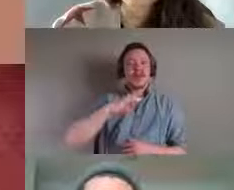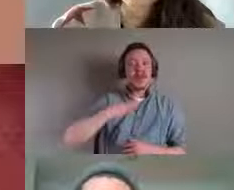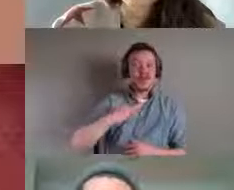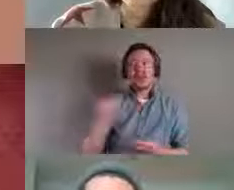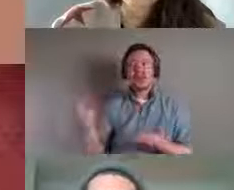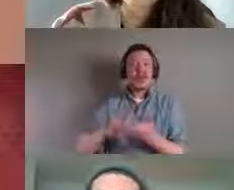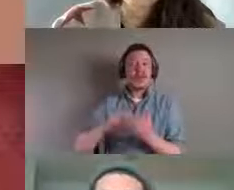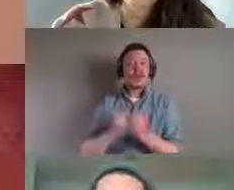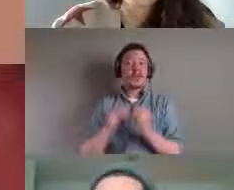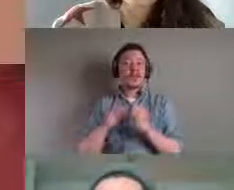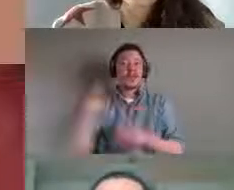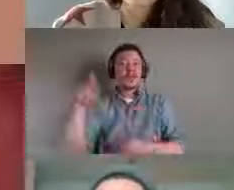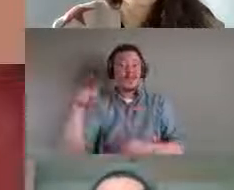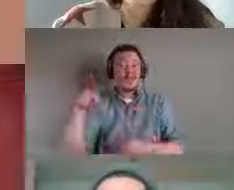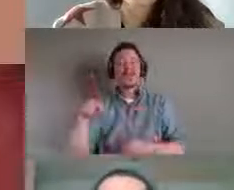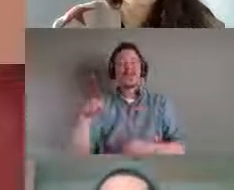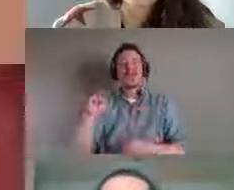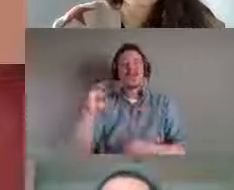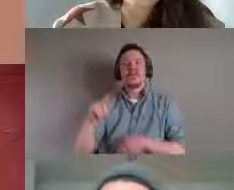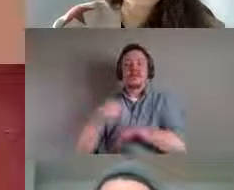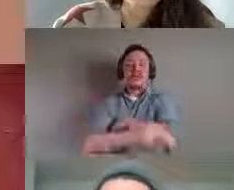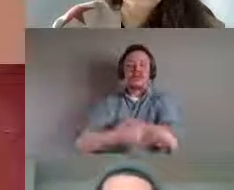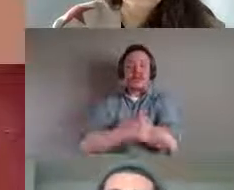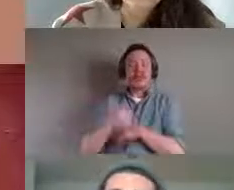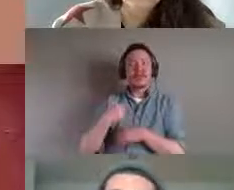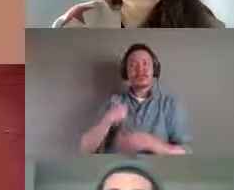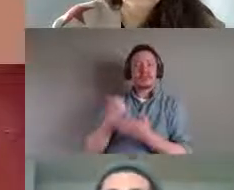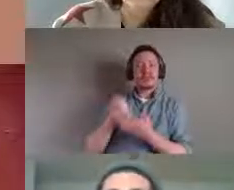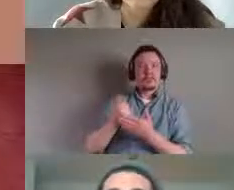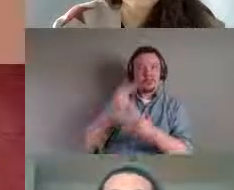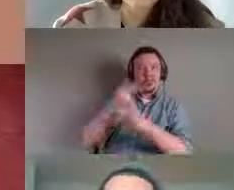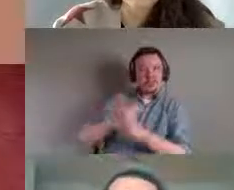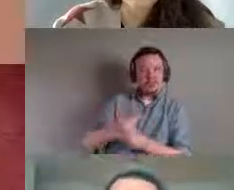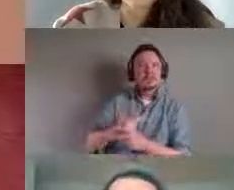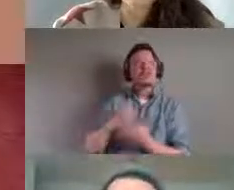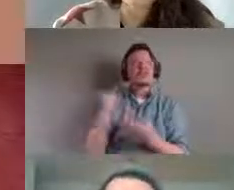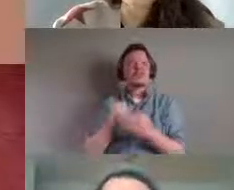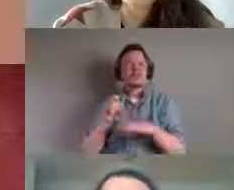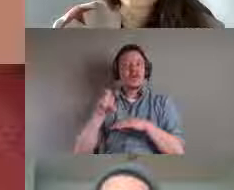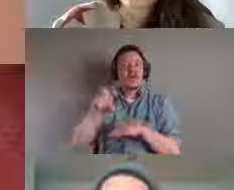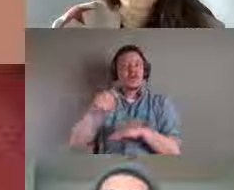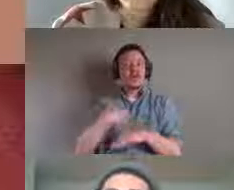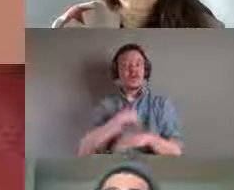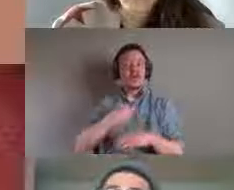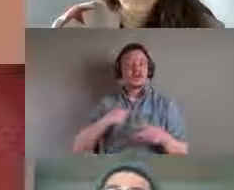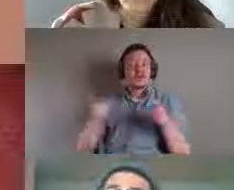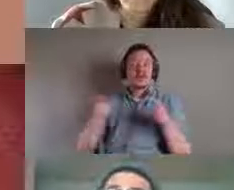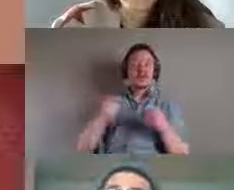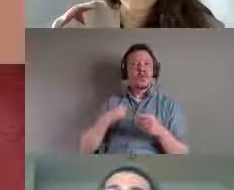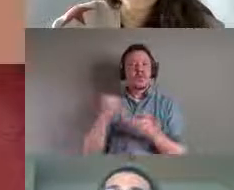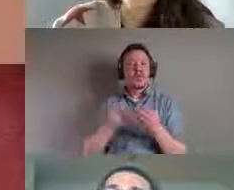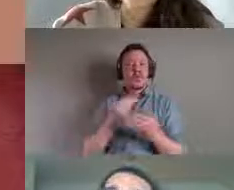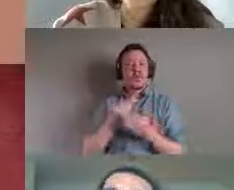with the city of Portland and Multnomah County to handle the arts investment. So we're stewards of those art monies. And how